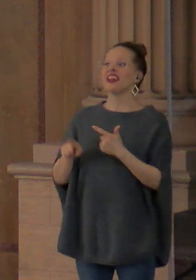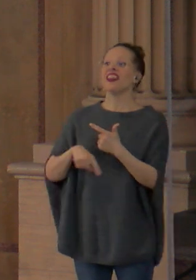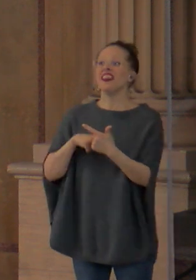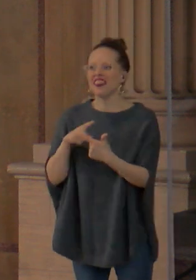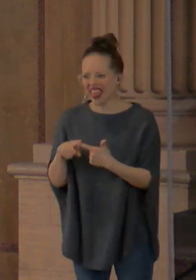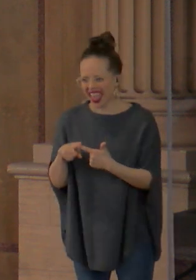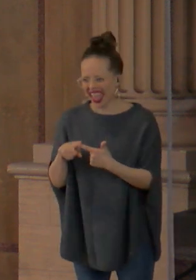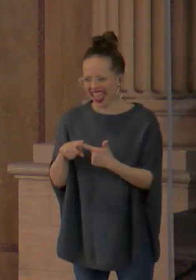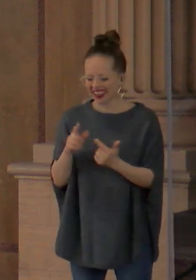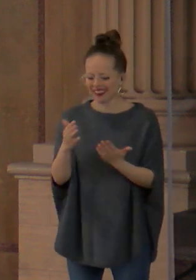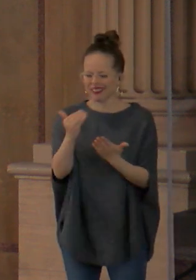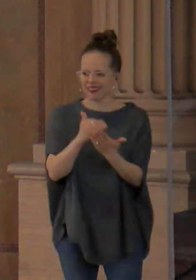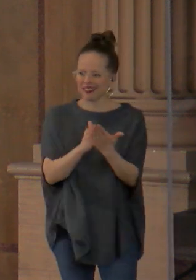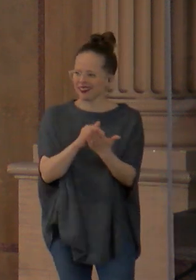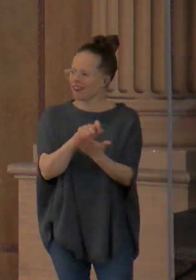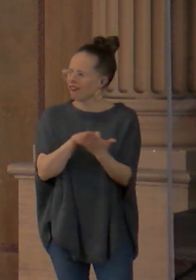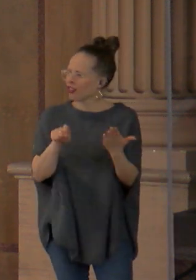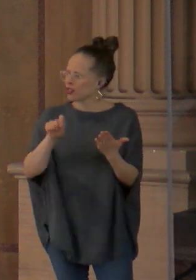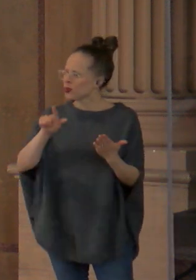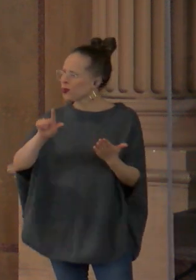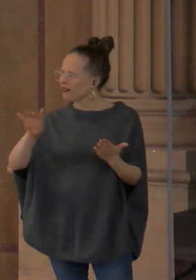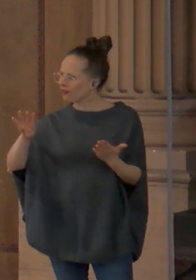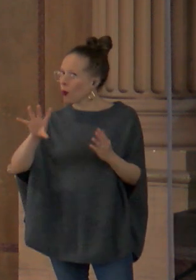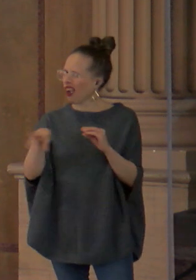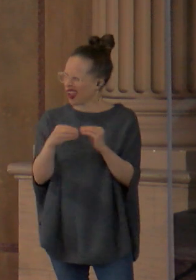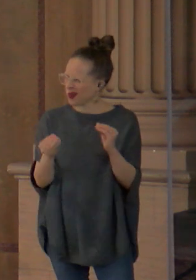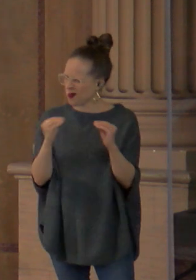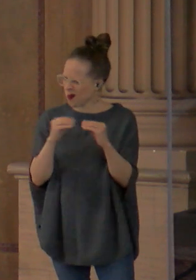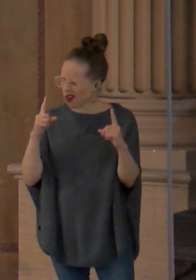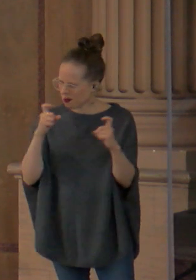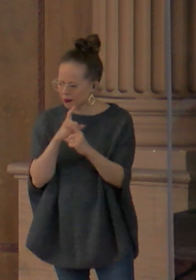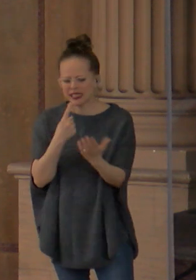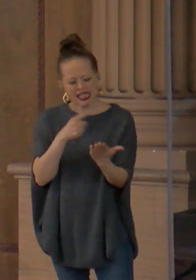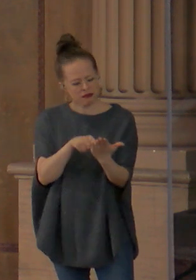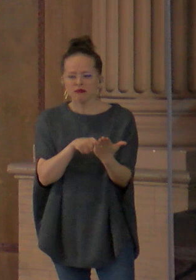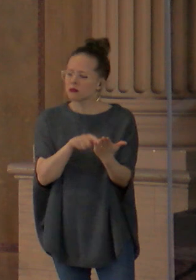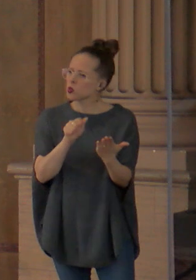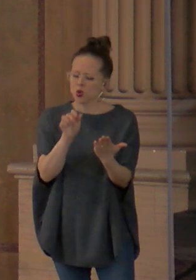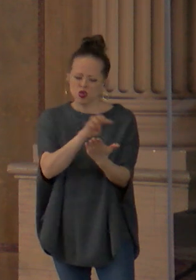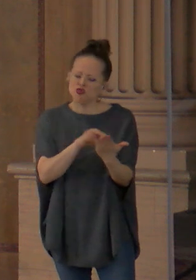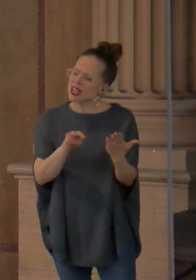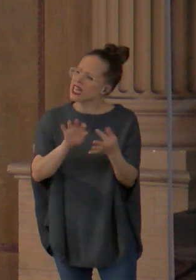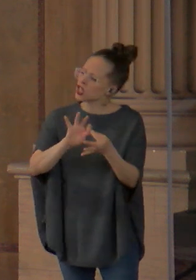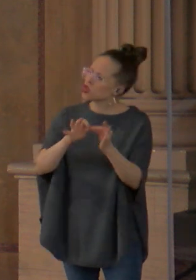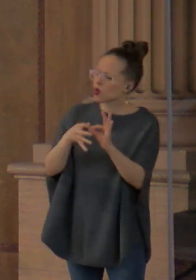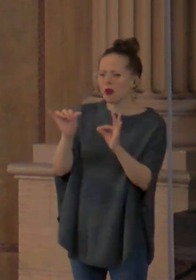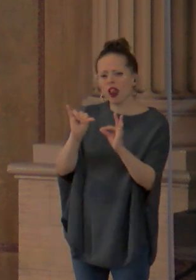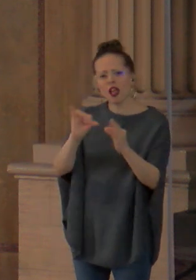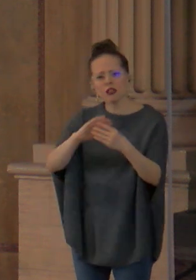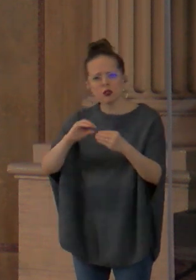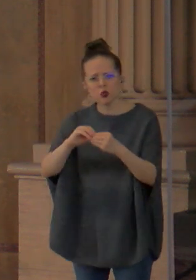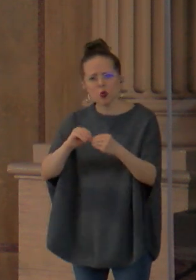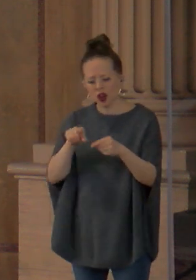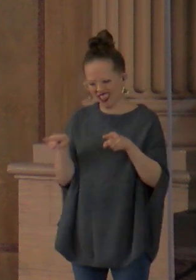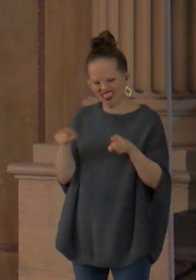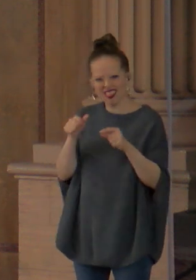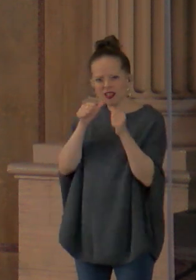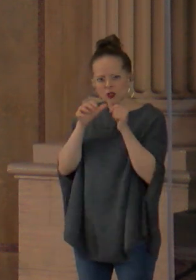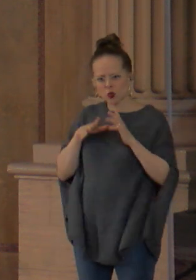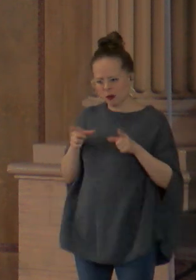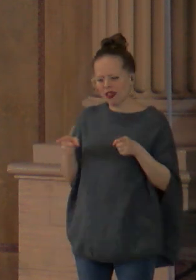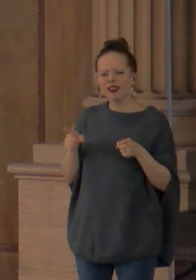it in verse 24, when he says, Now this may be interpreted allegorically. These women are two covenants.